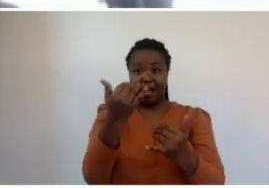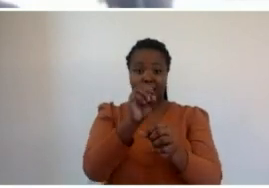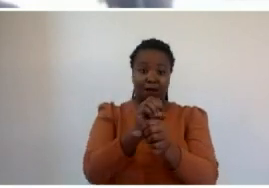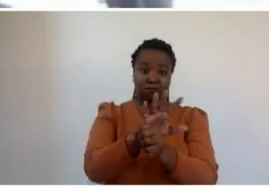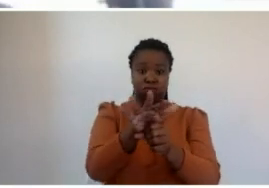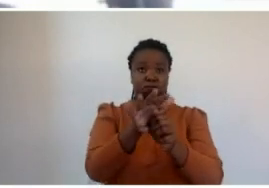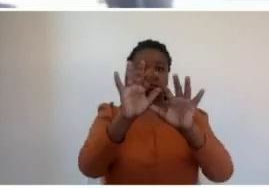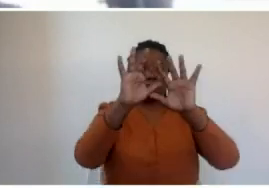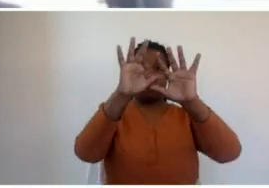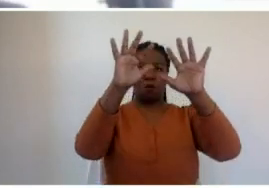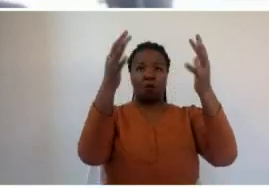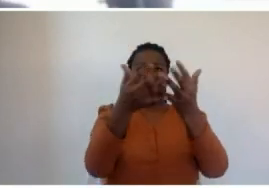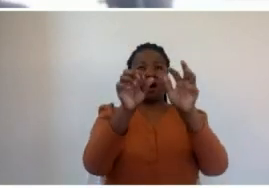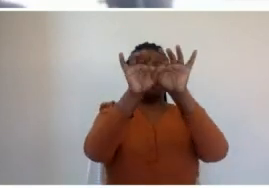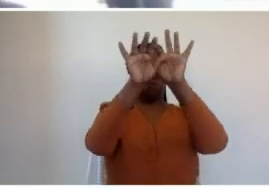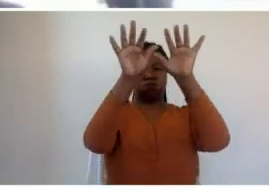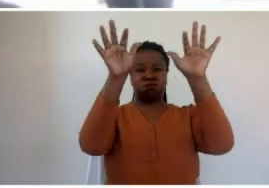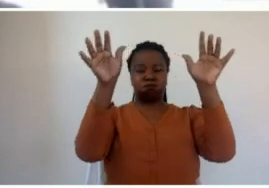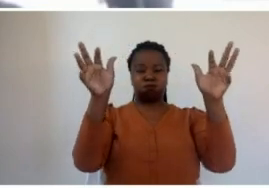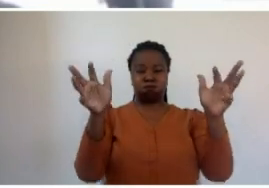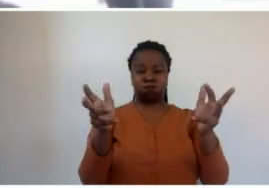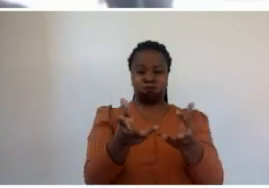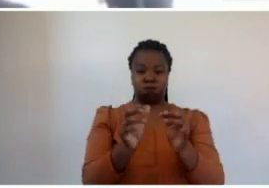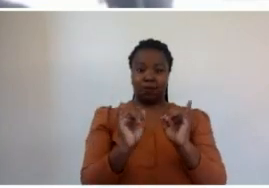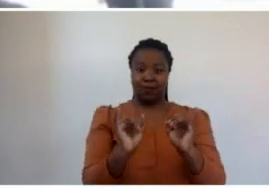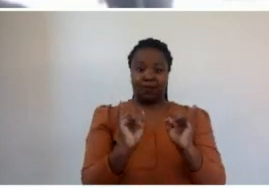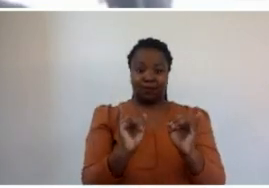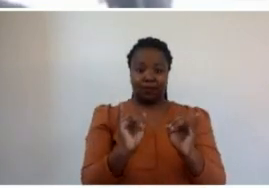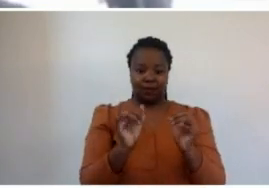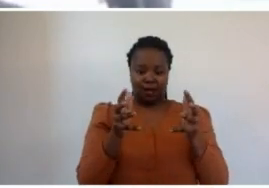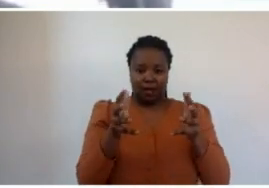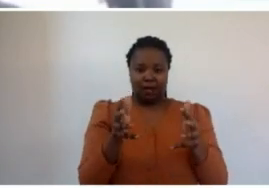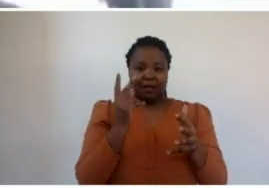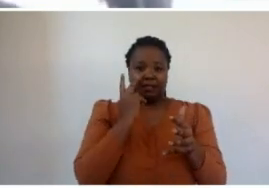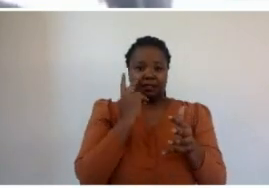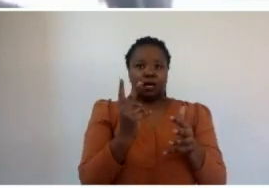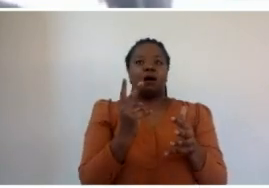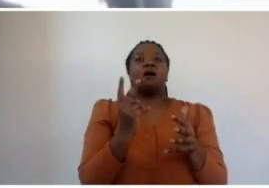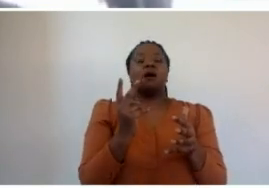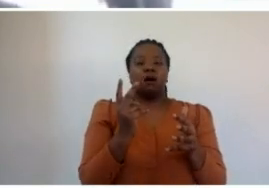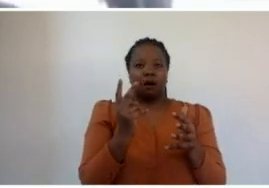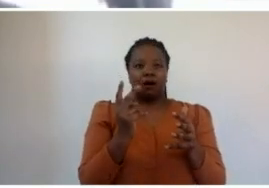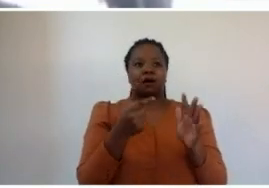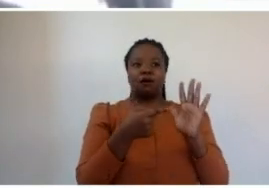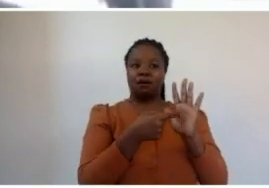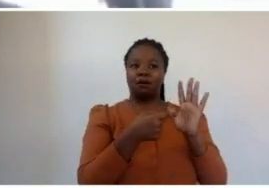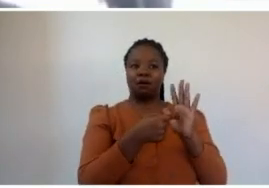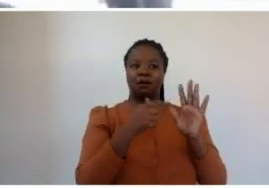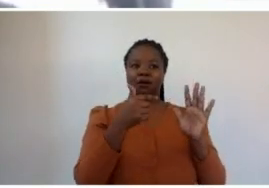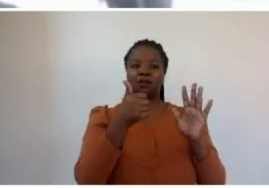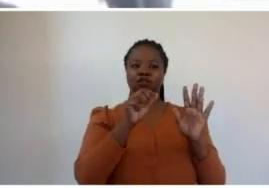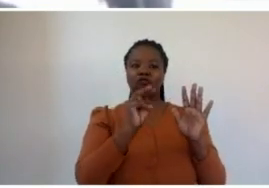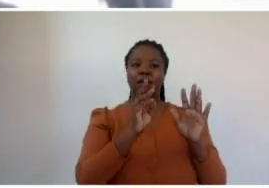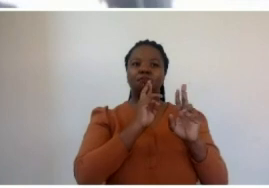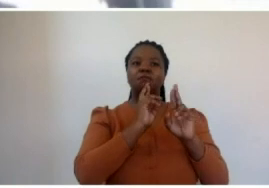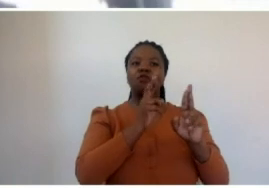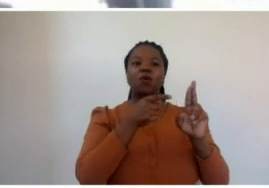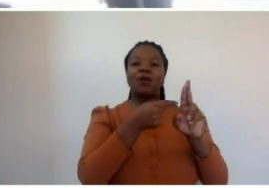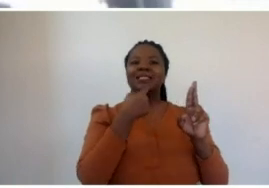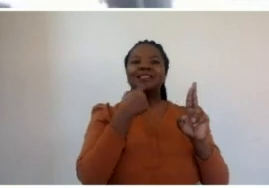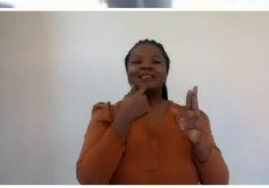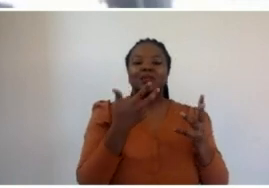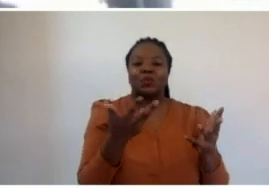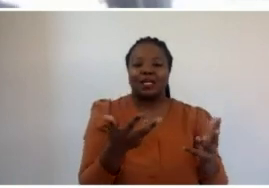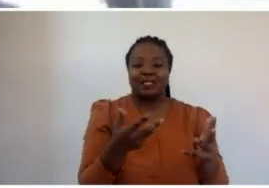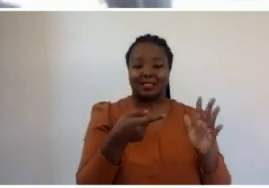and pandemic has shone a light on the very facts that are in the GEM report. the fragility of education systems, and of